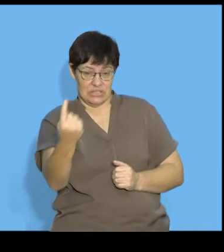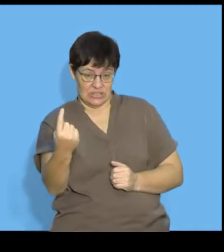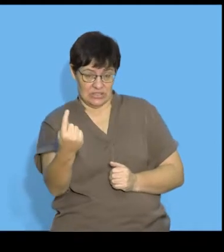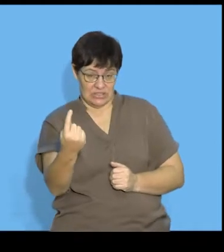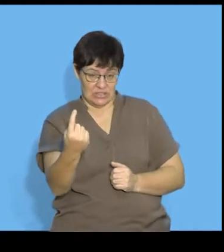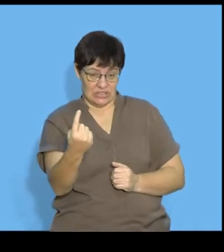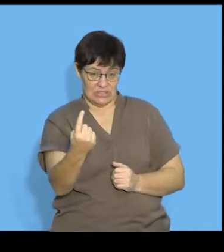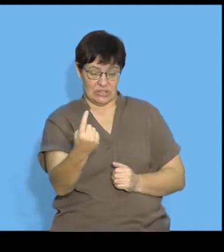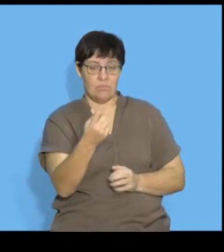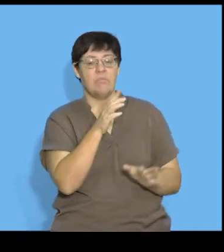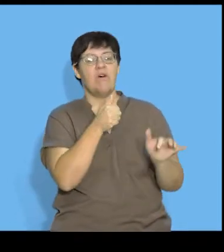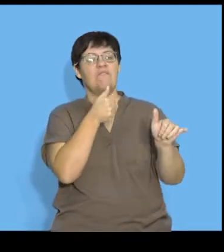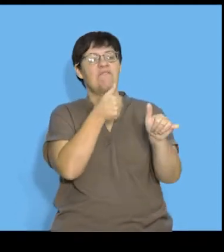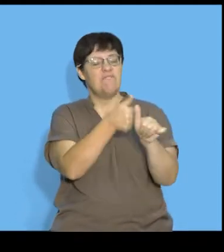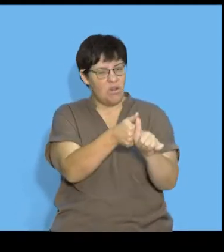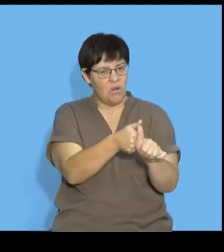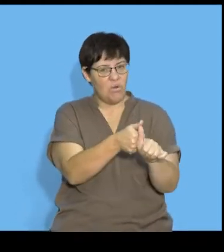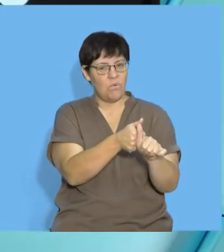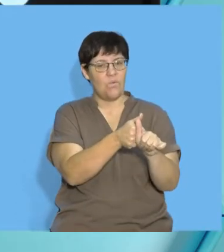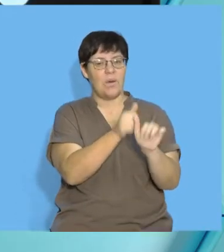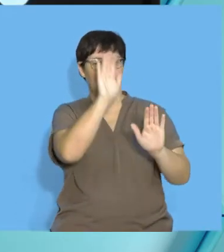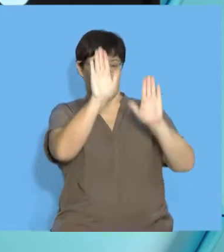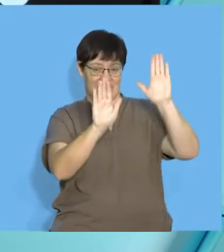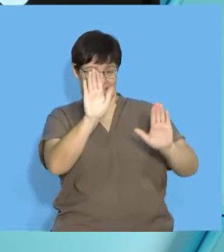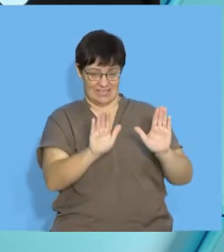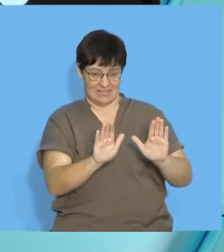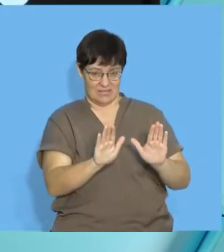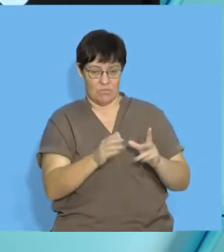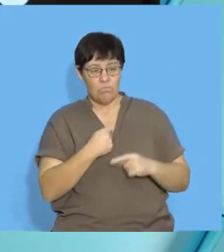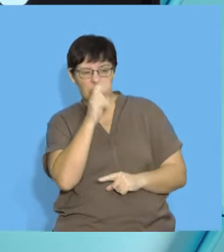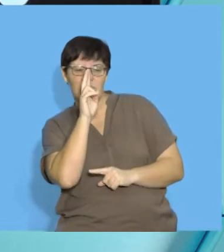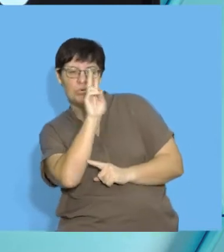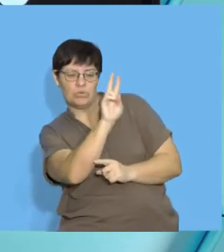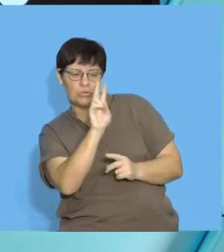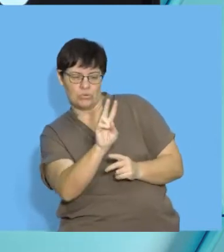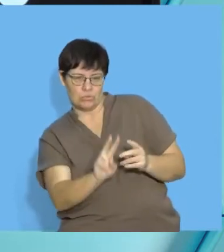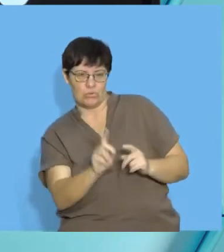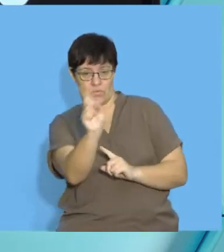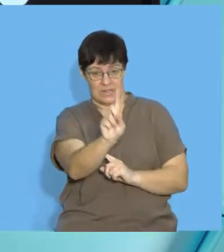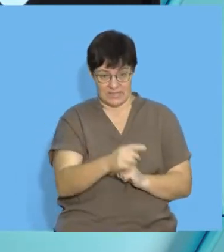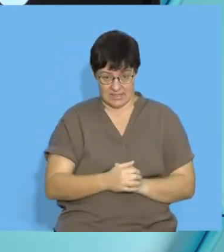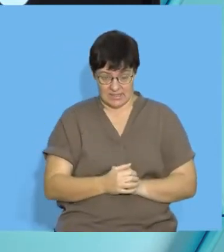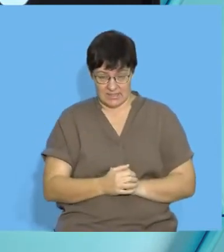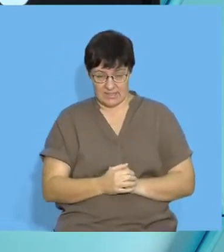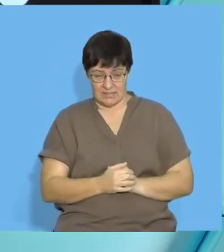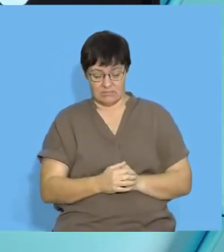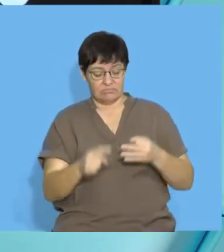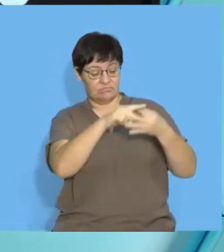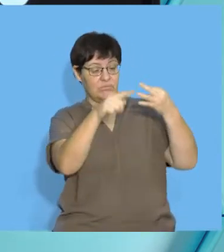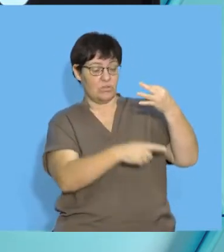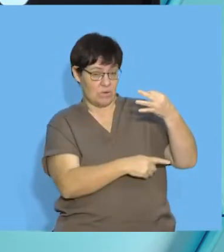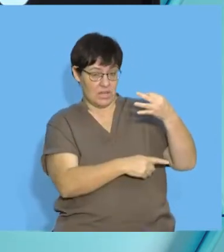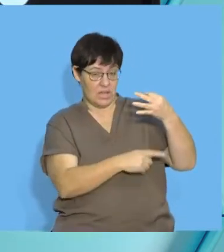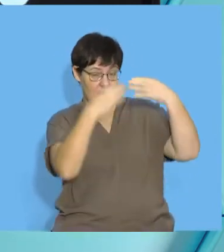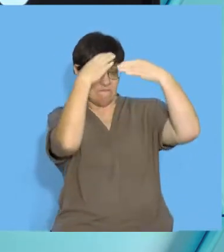we have followed a particular pattern of what we need to look at, right? So the 3 things that we need